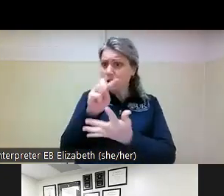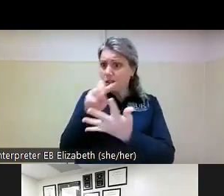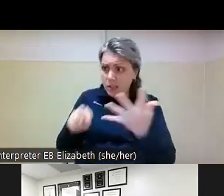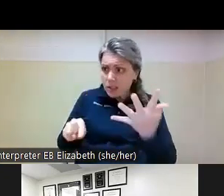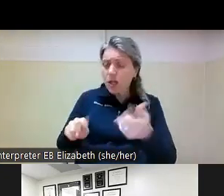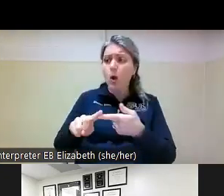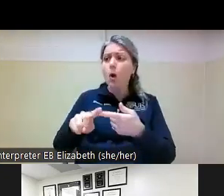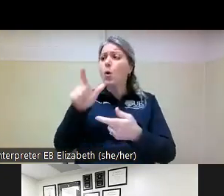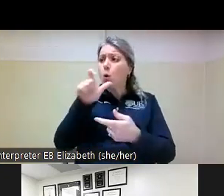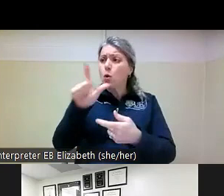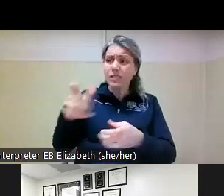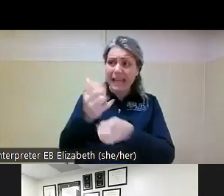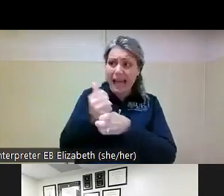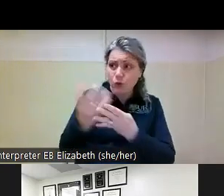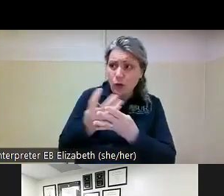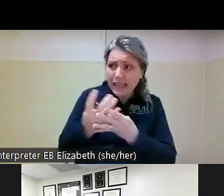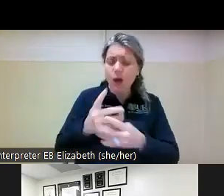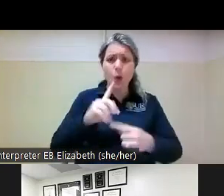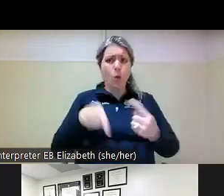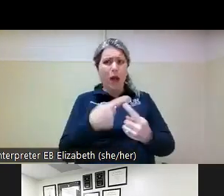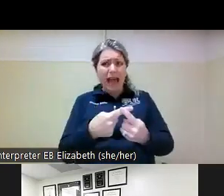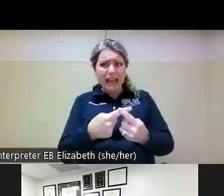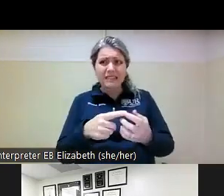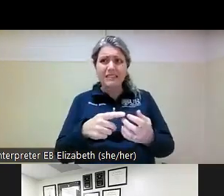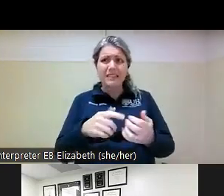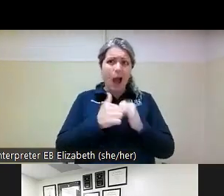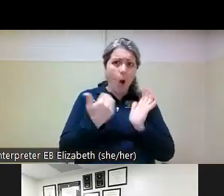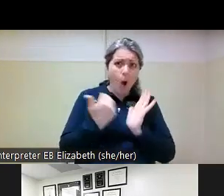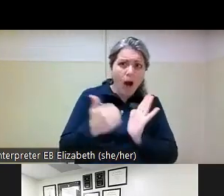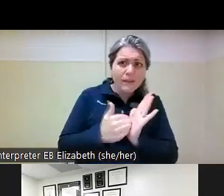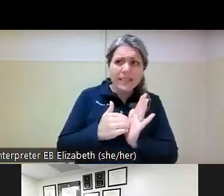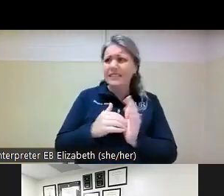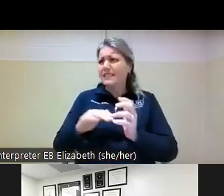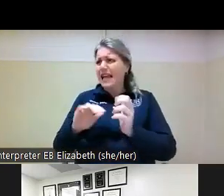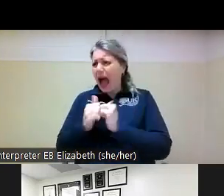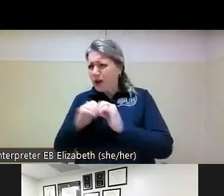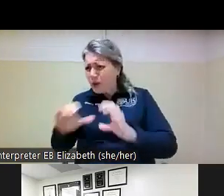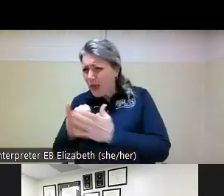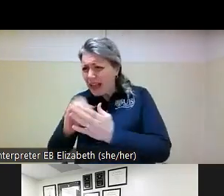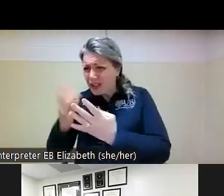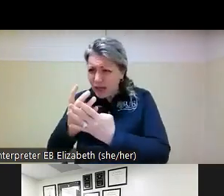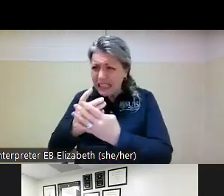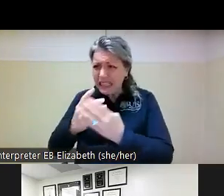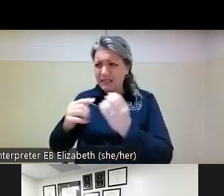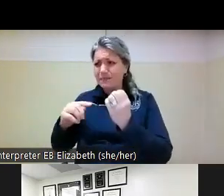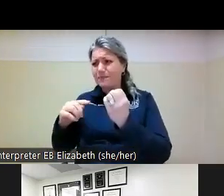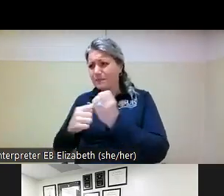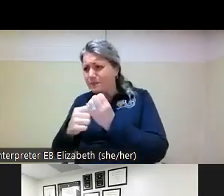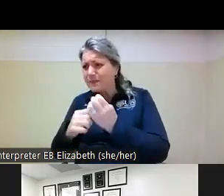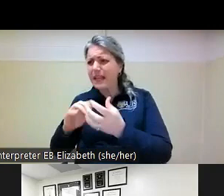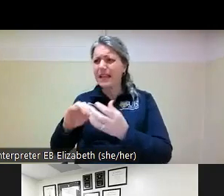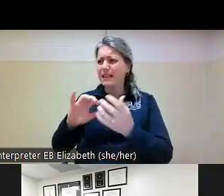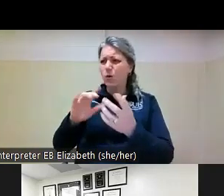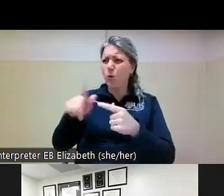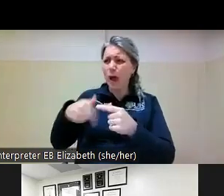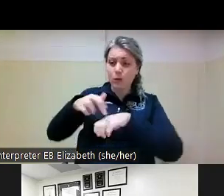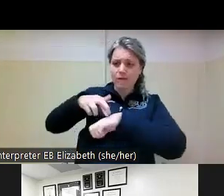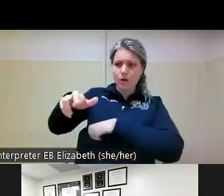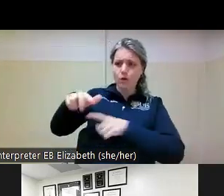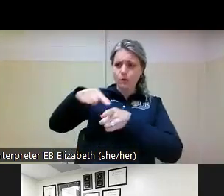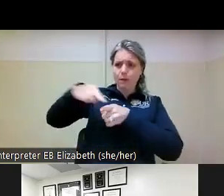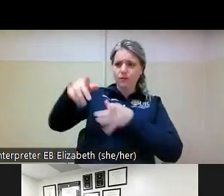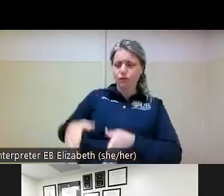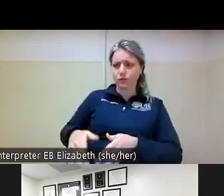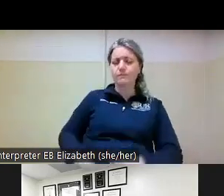to screen, when to screen, how to screen, and when they should refer them to a specialist. And the other big problem is